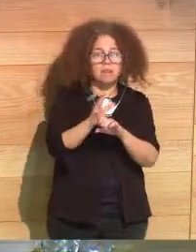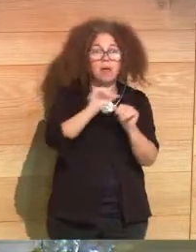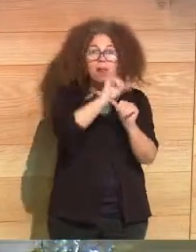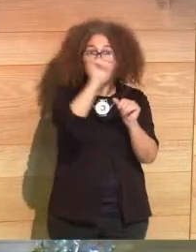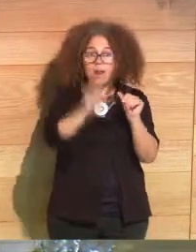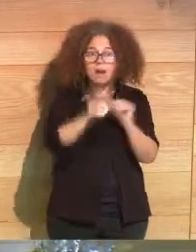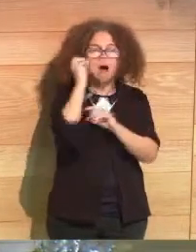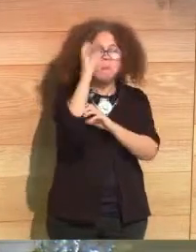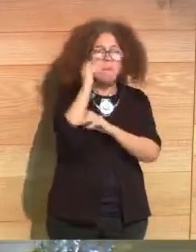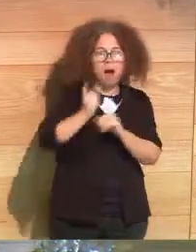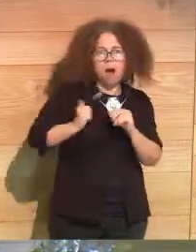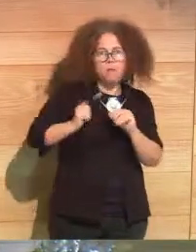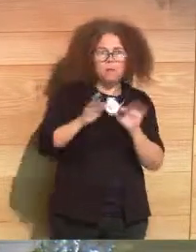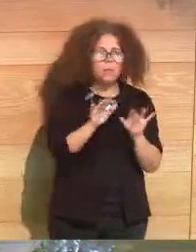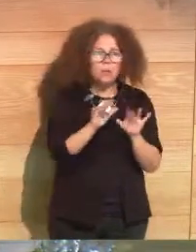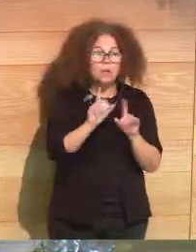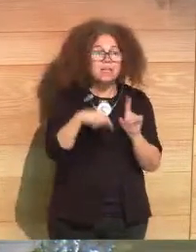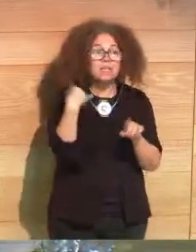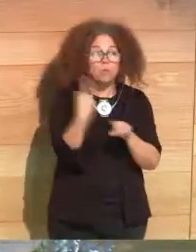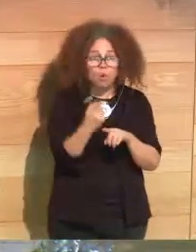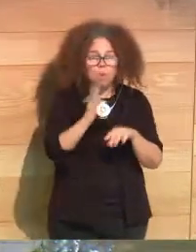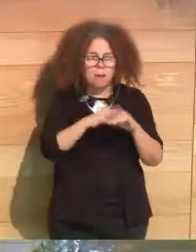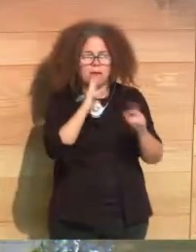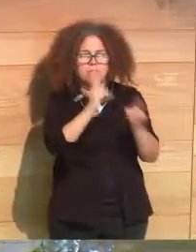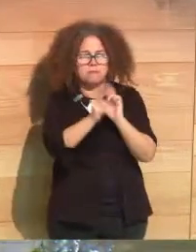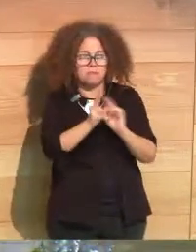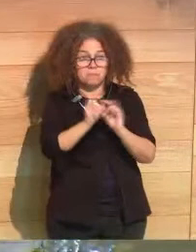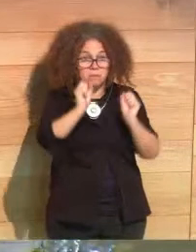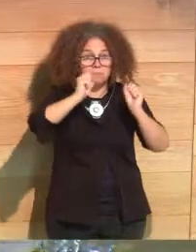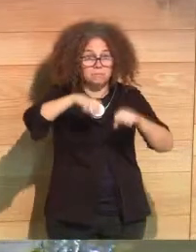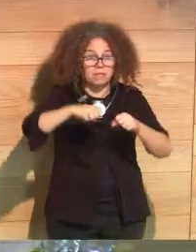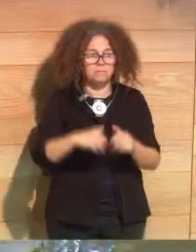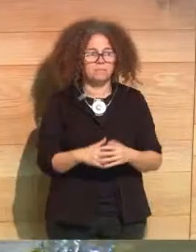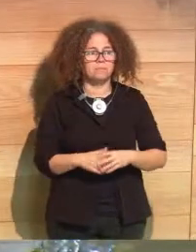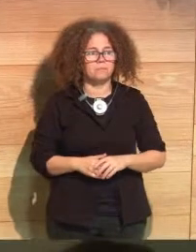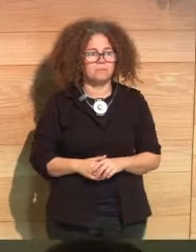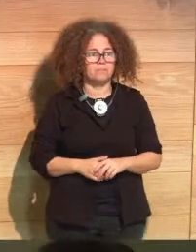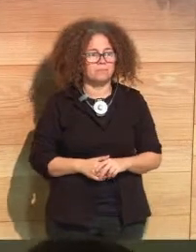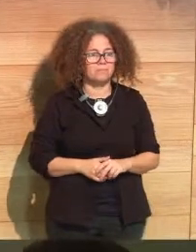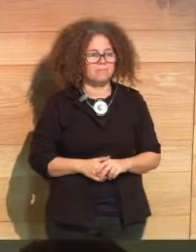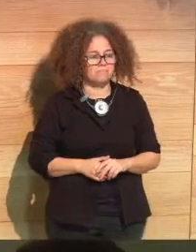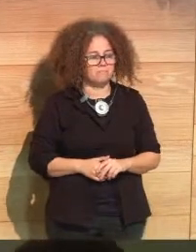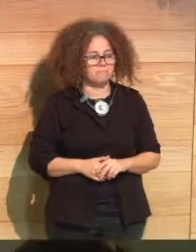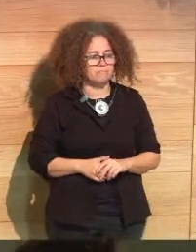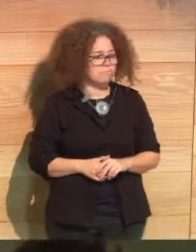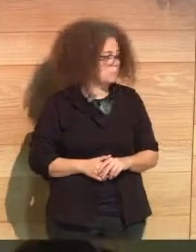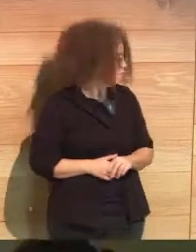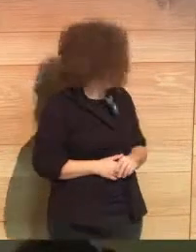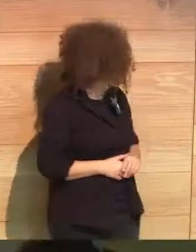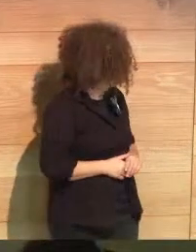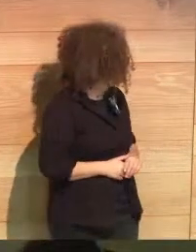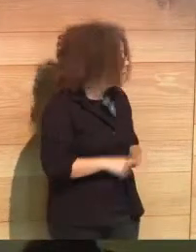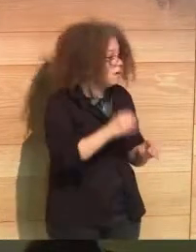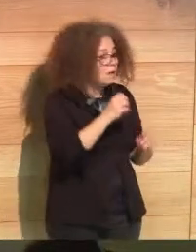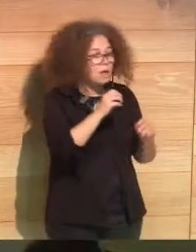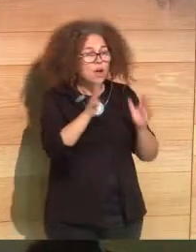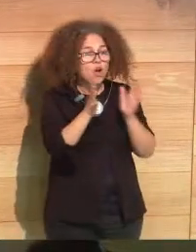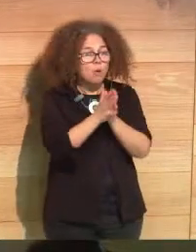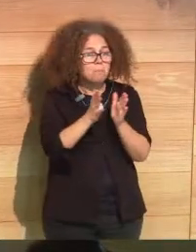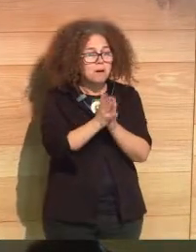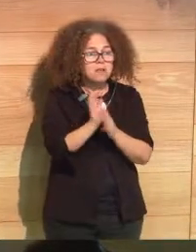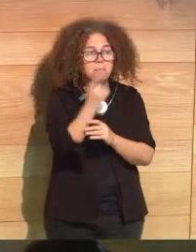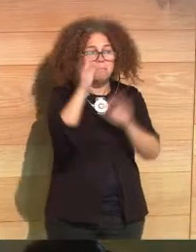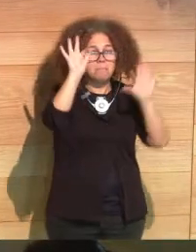ask them during the event, and we will leave some minutes for a Q&A. So I don't know if the